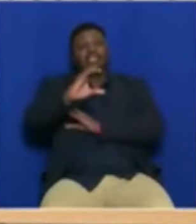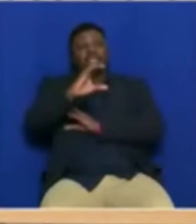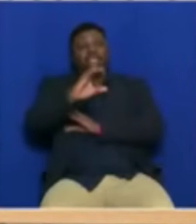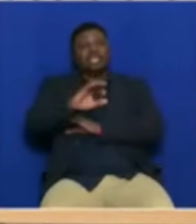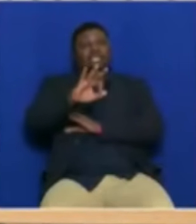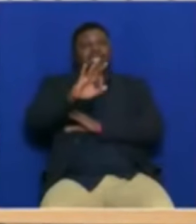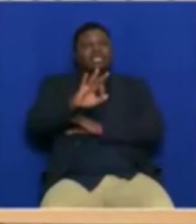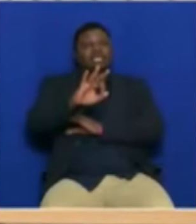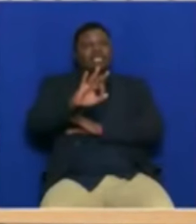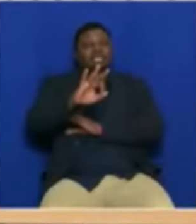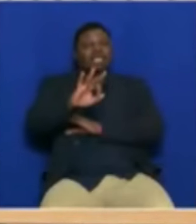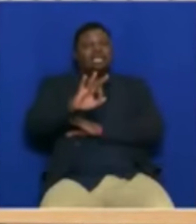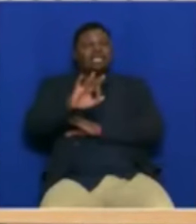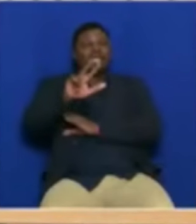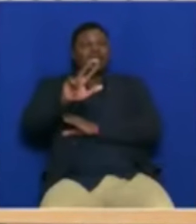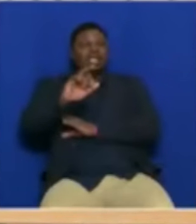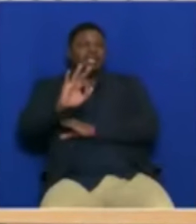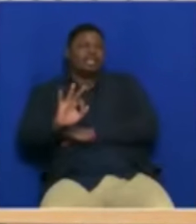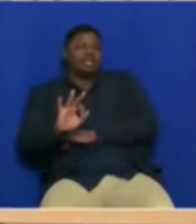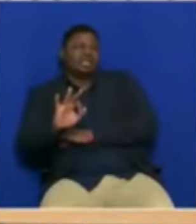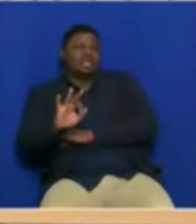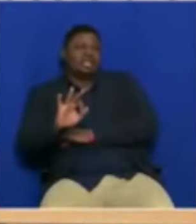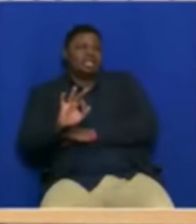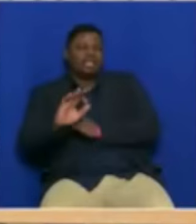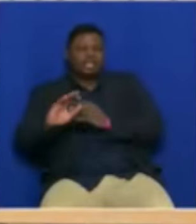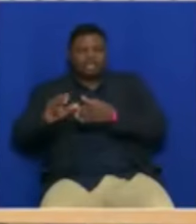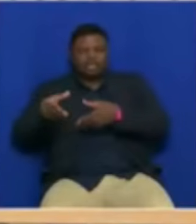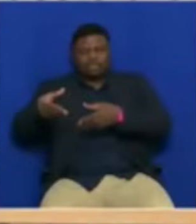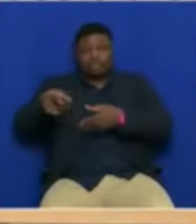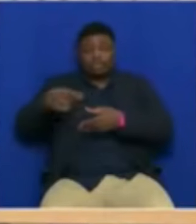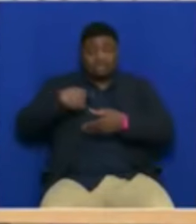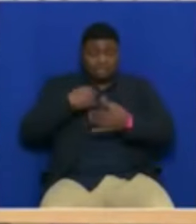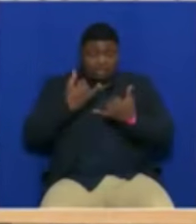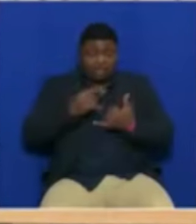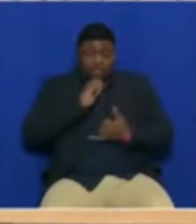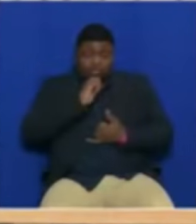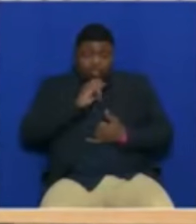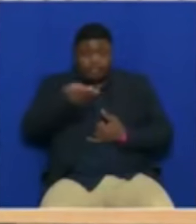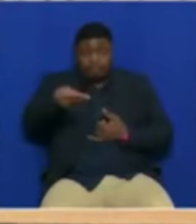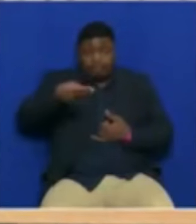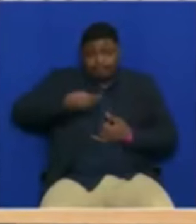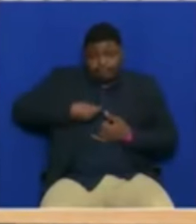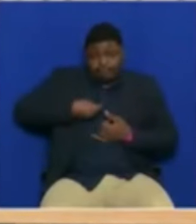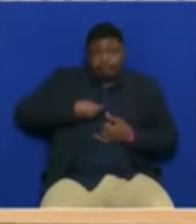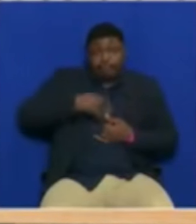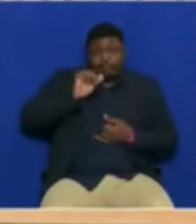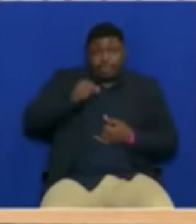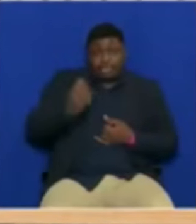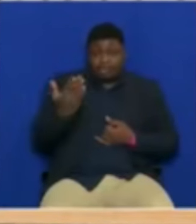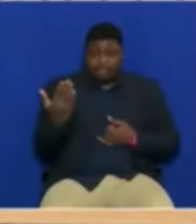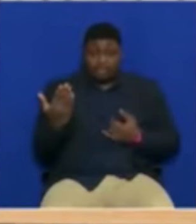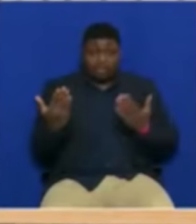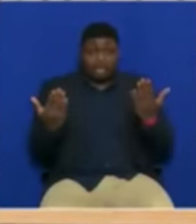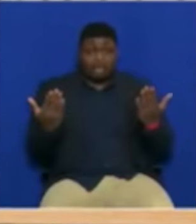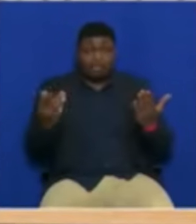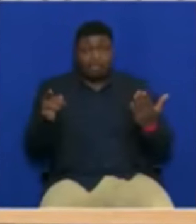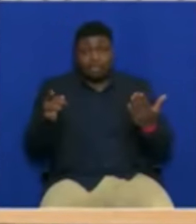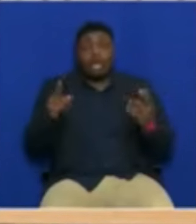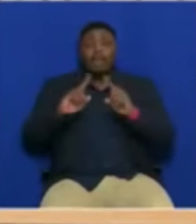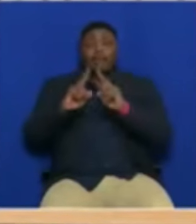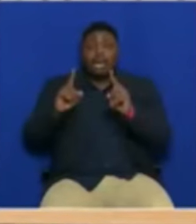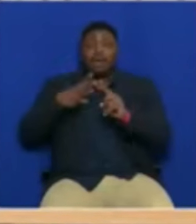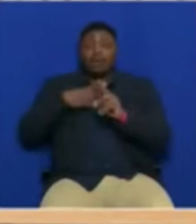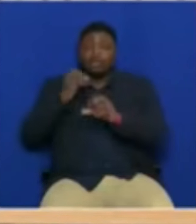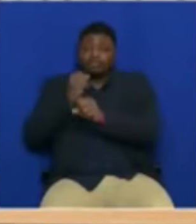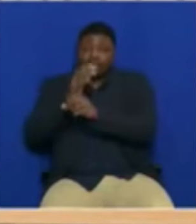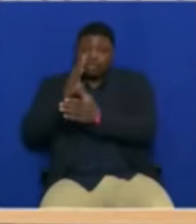submitted. And I just wanted to make sure that you have highlighted all the dates that you